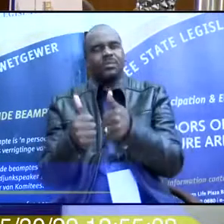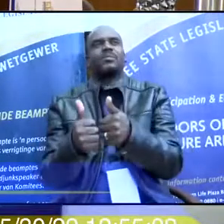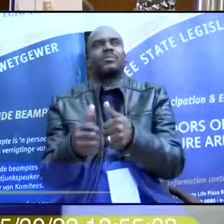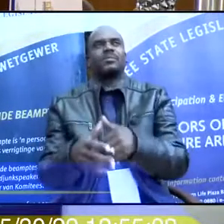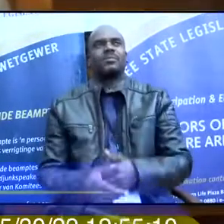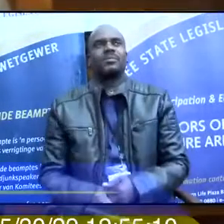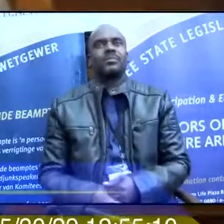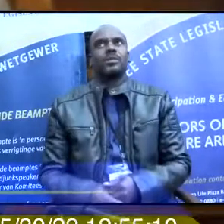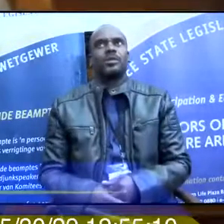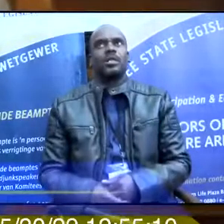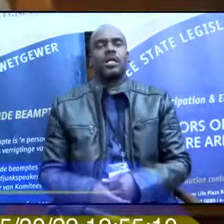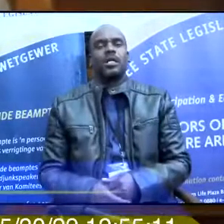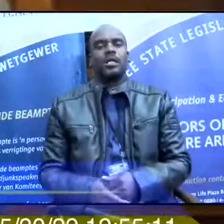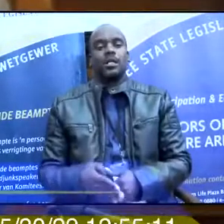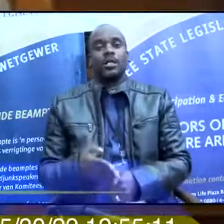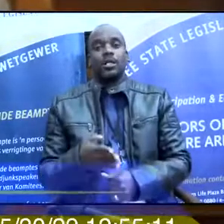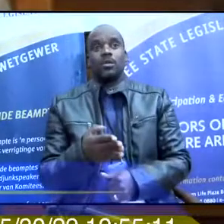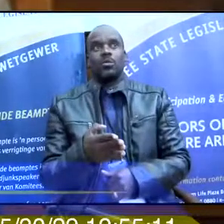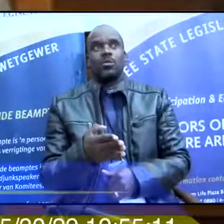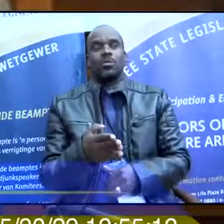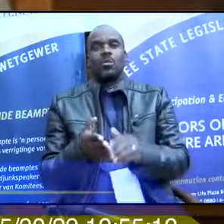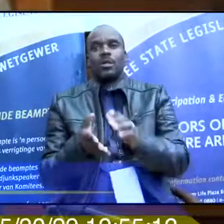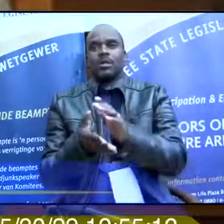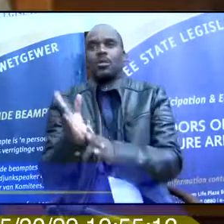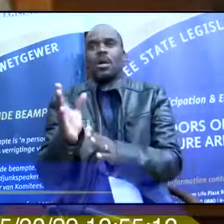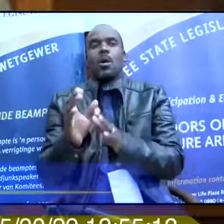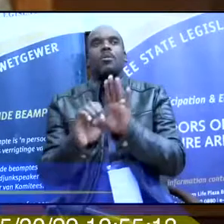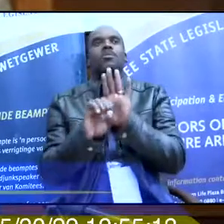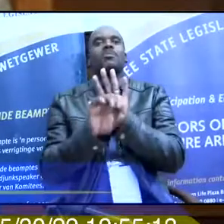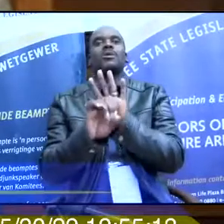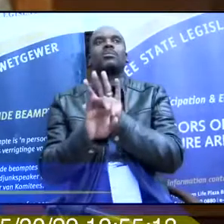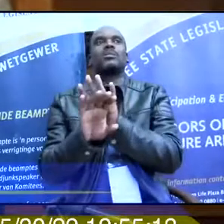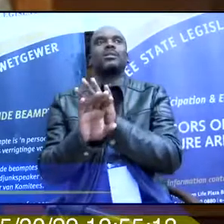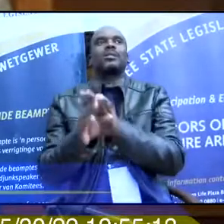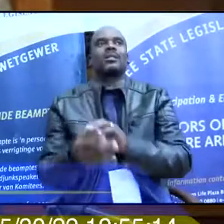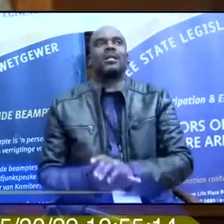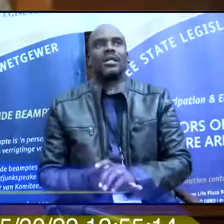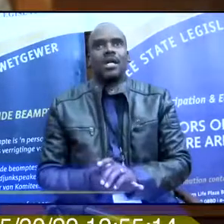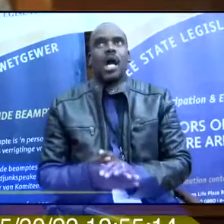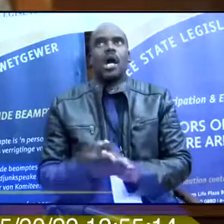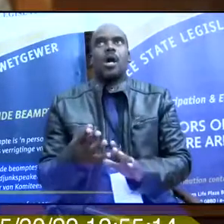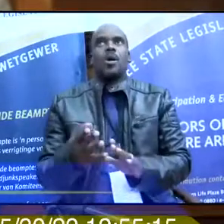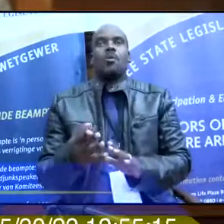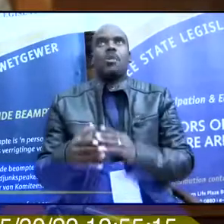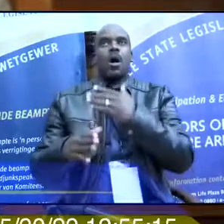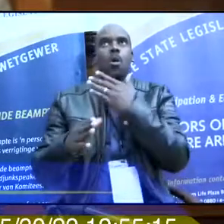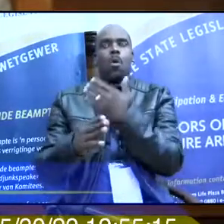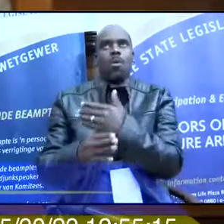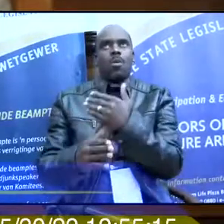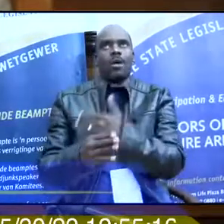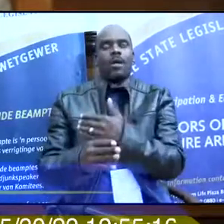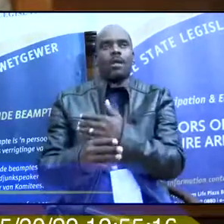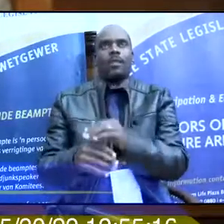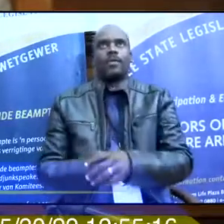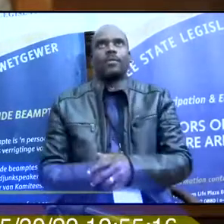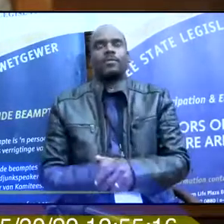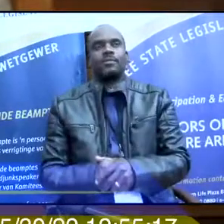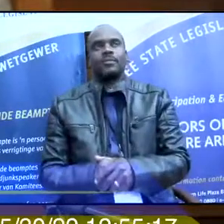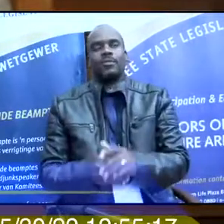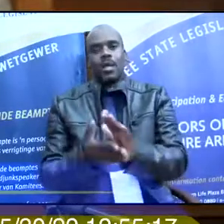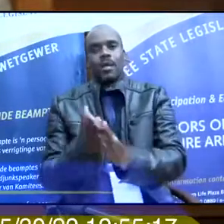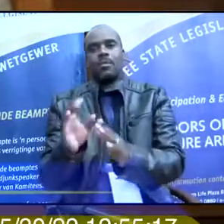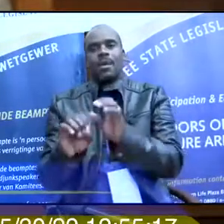he was brave to go on media and explain what is happening but workers he can't go and address them